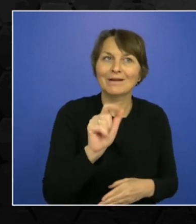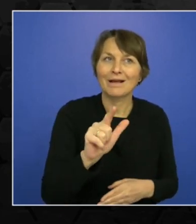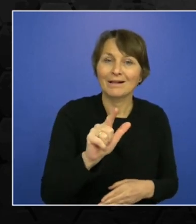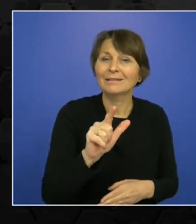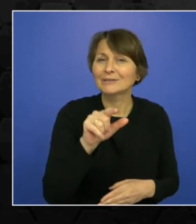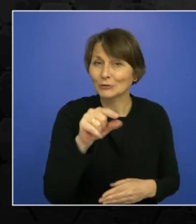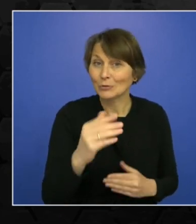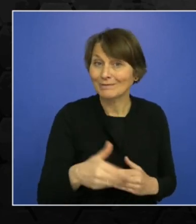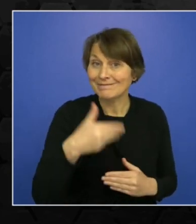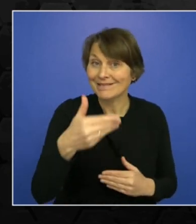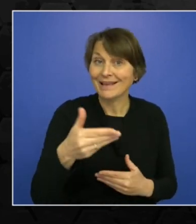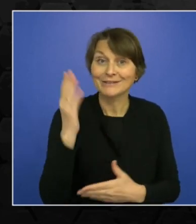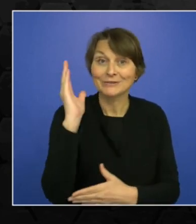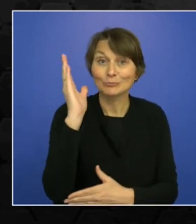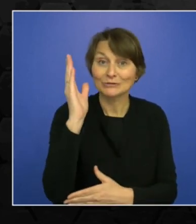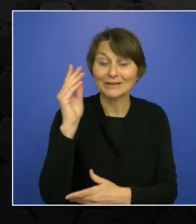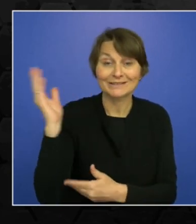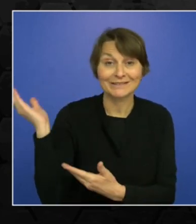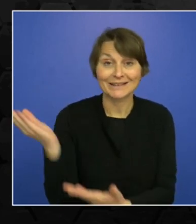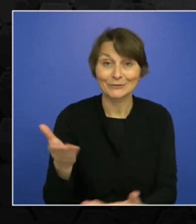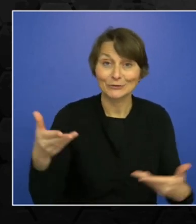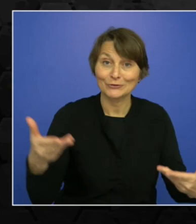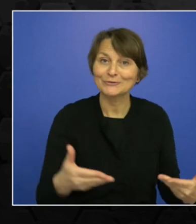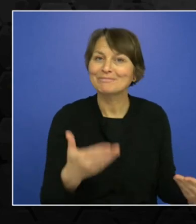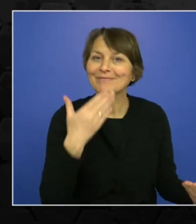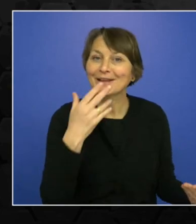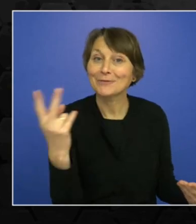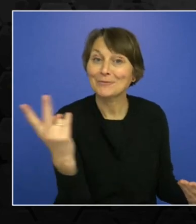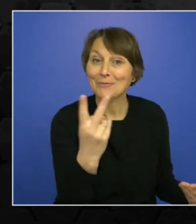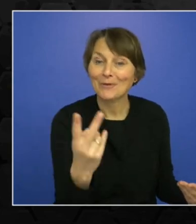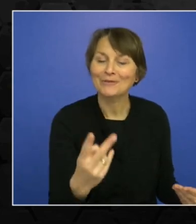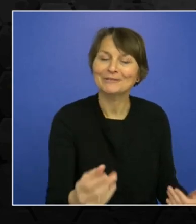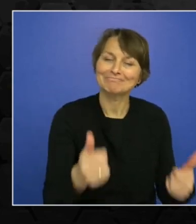Thank you both, Luisa and Sharif. Great session. Thank you.